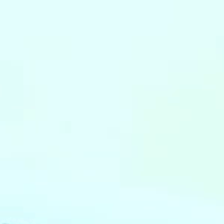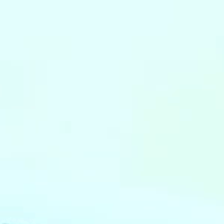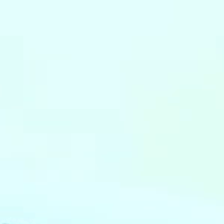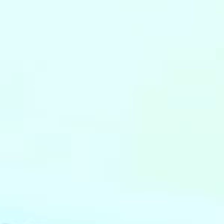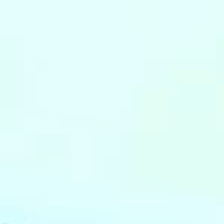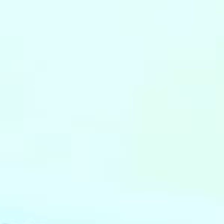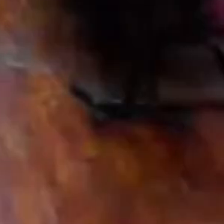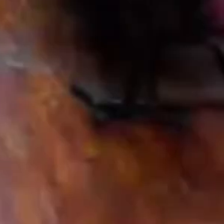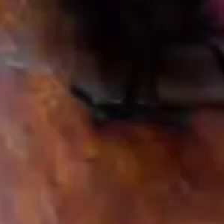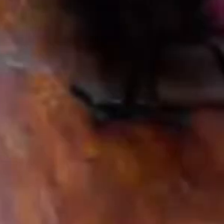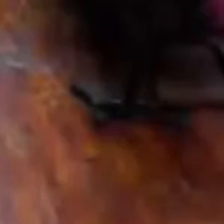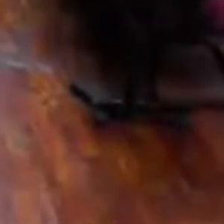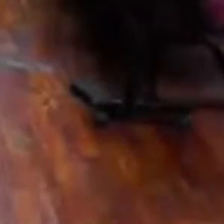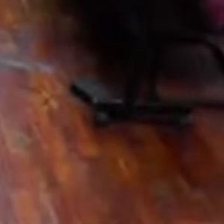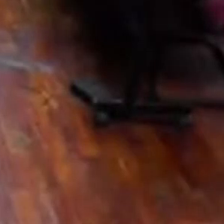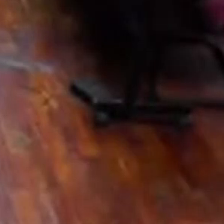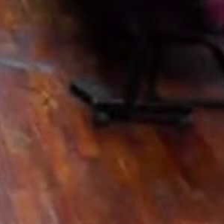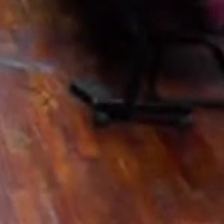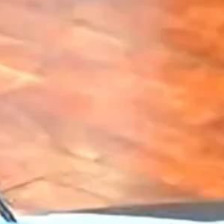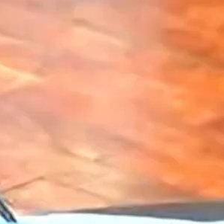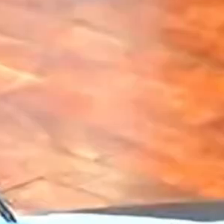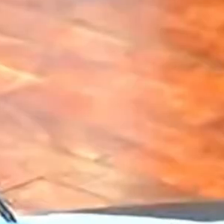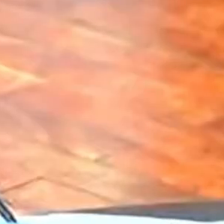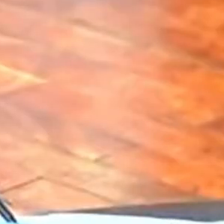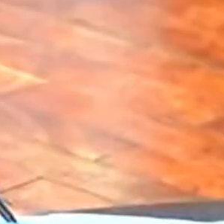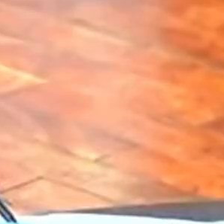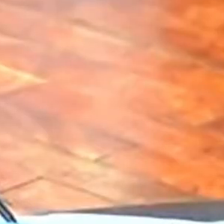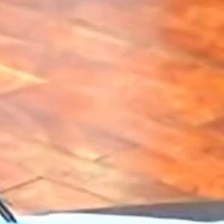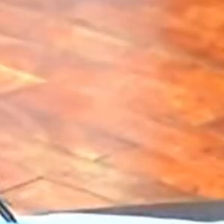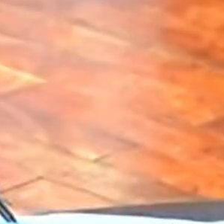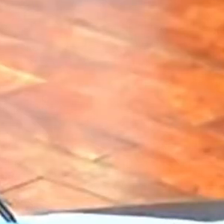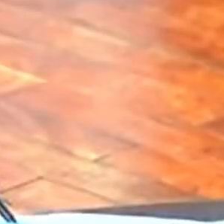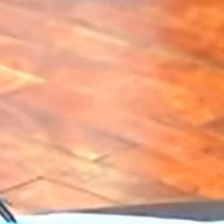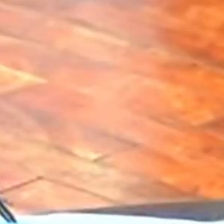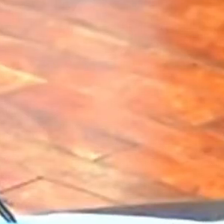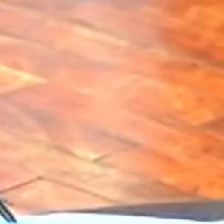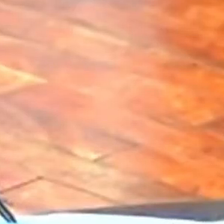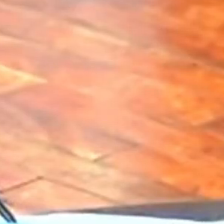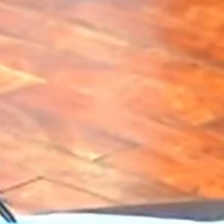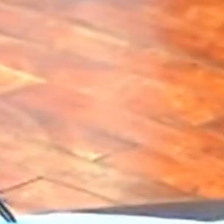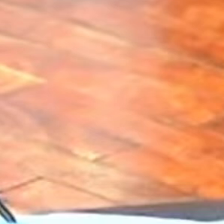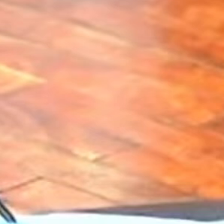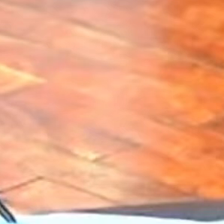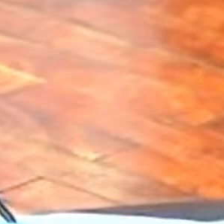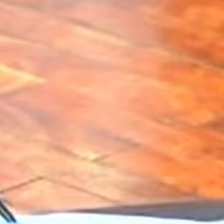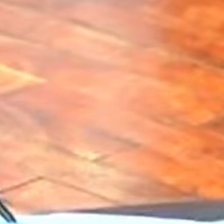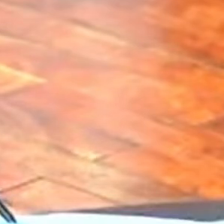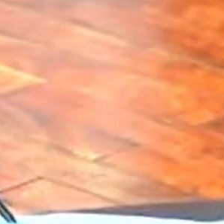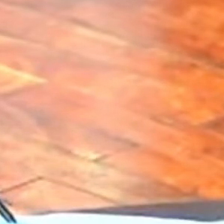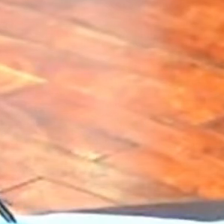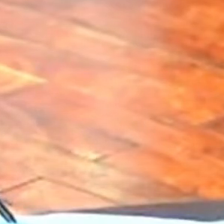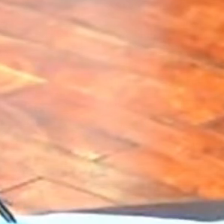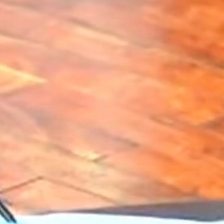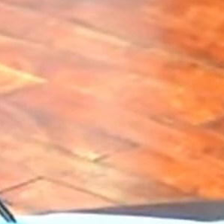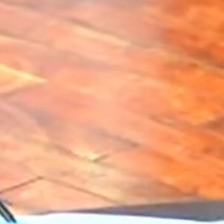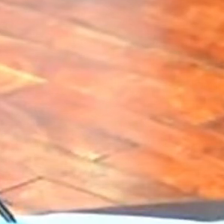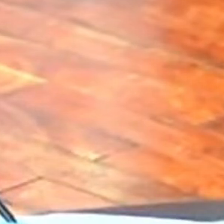the challenge, PS, in the rural areas, we are talking of old-aged people who don't even have information, but they are